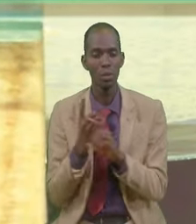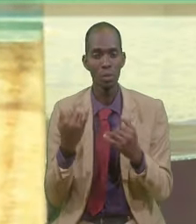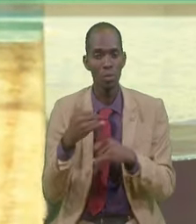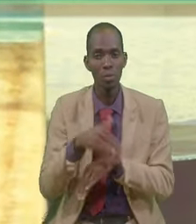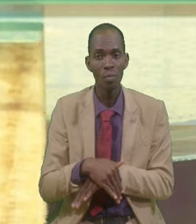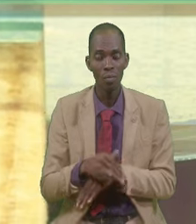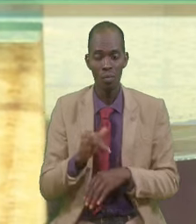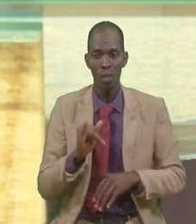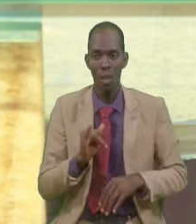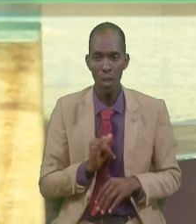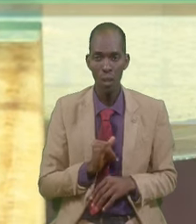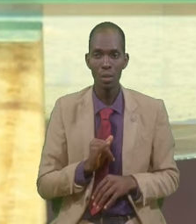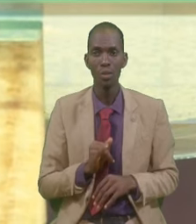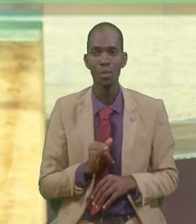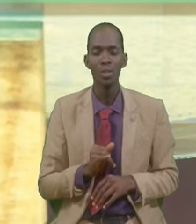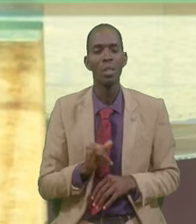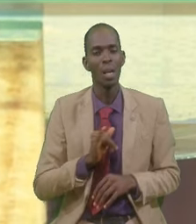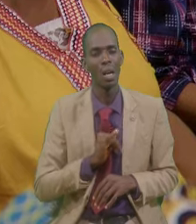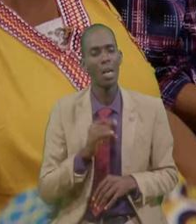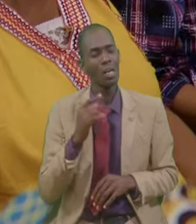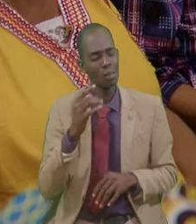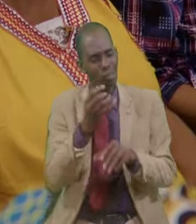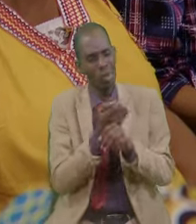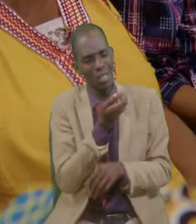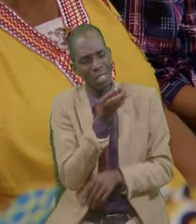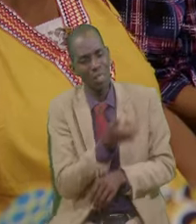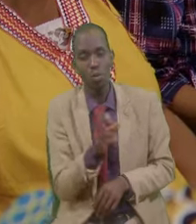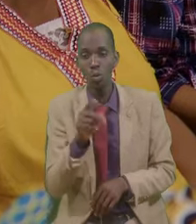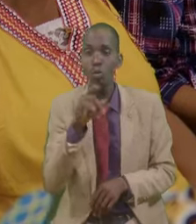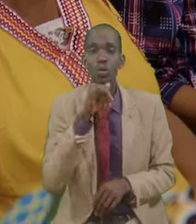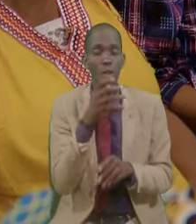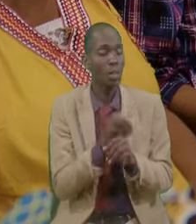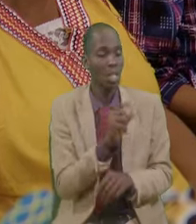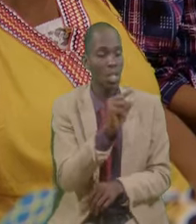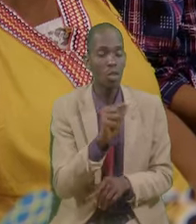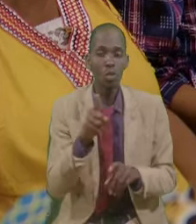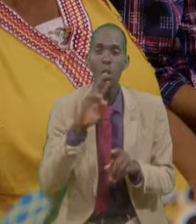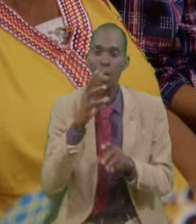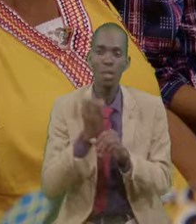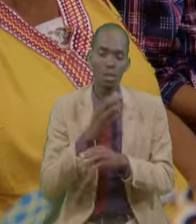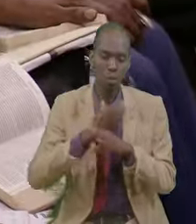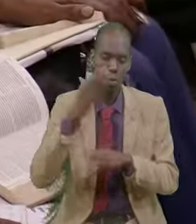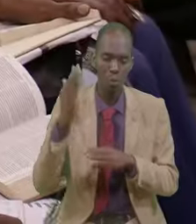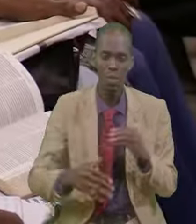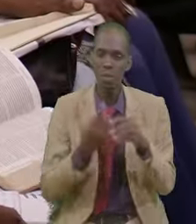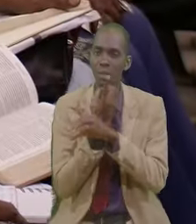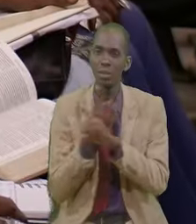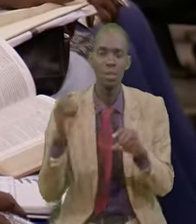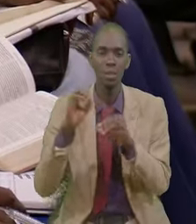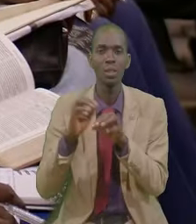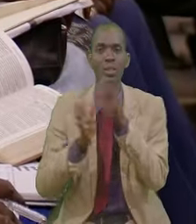I got a little, you're not getting a little tonight. You are getting complete deliverance in Jesus' name.